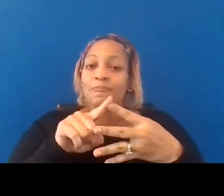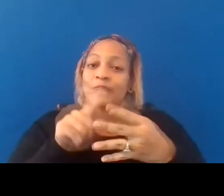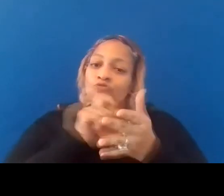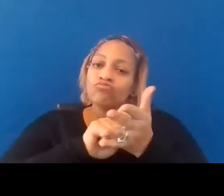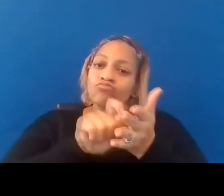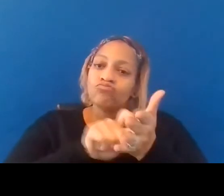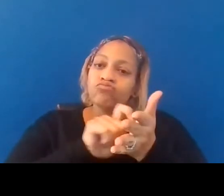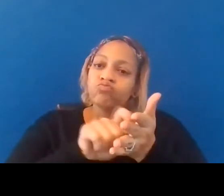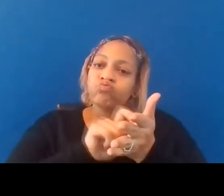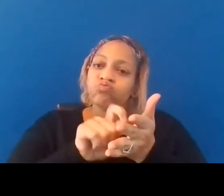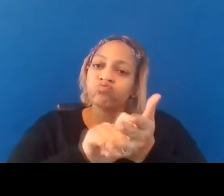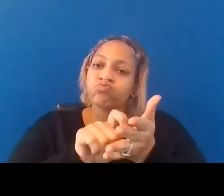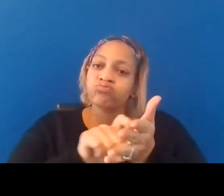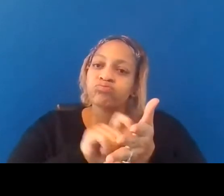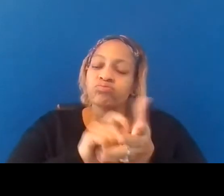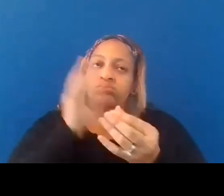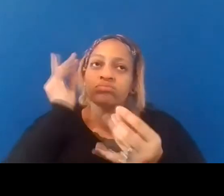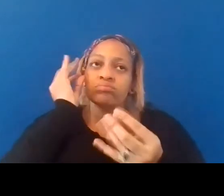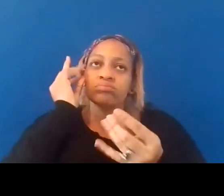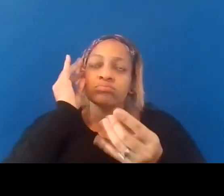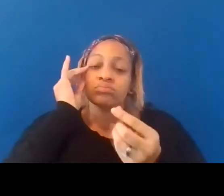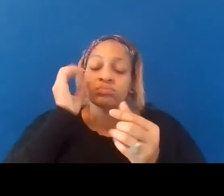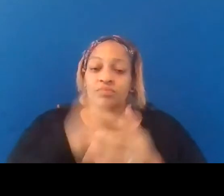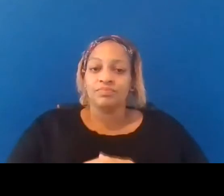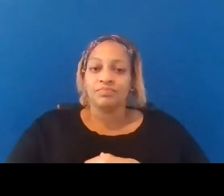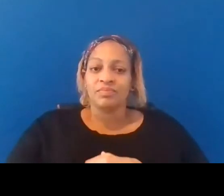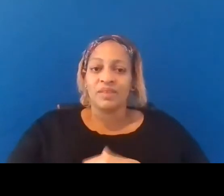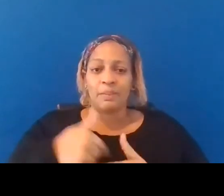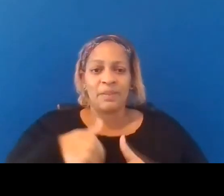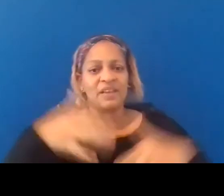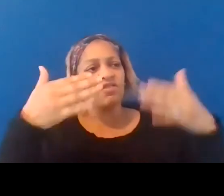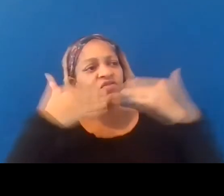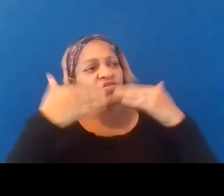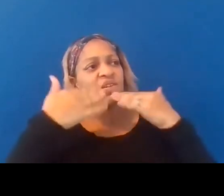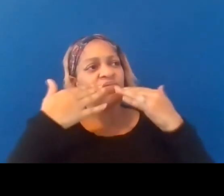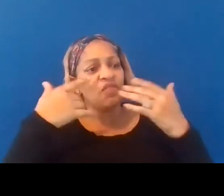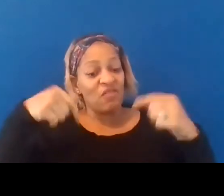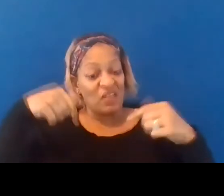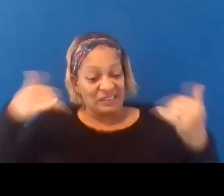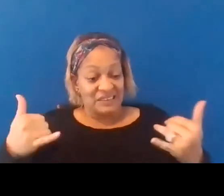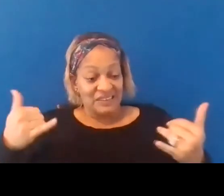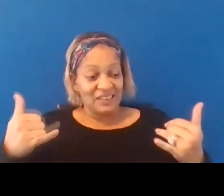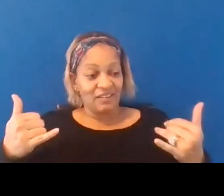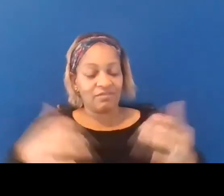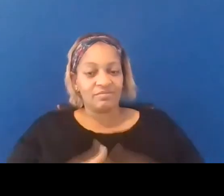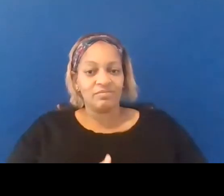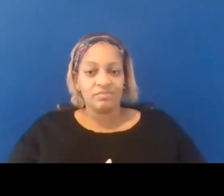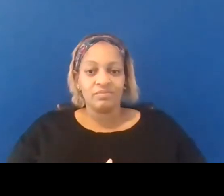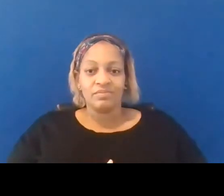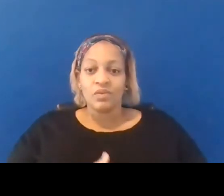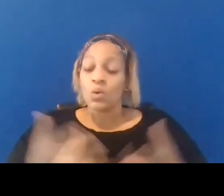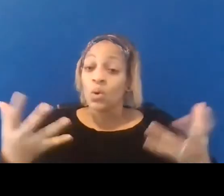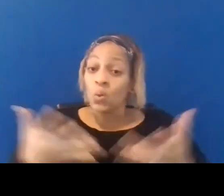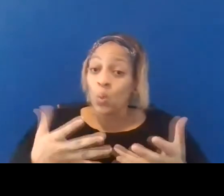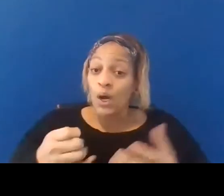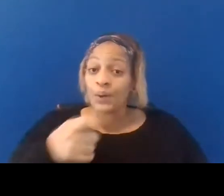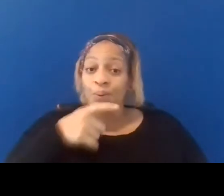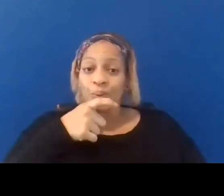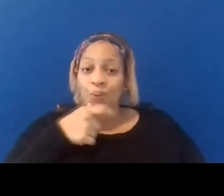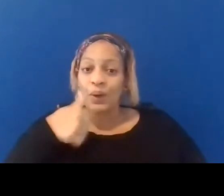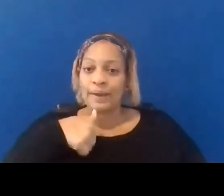about however you choose to do this. What am I grateful for today? What or who do I